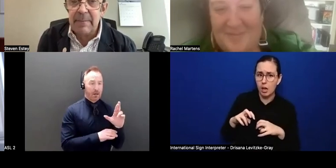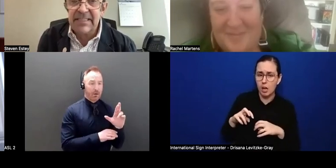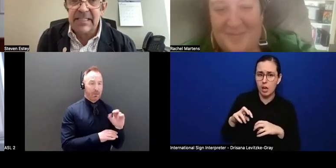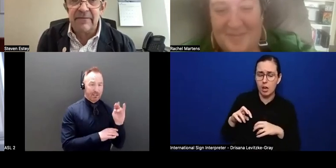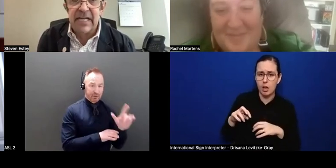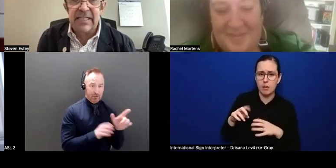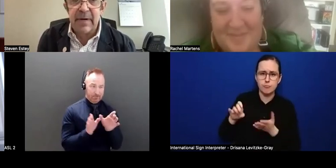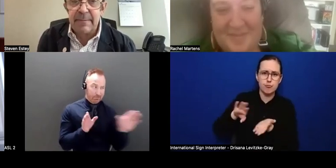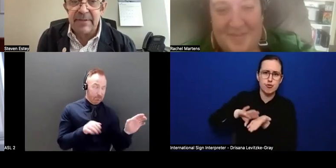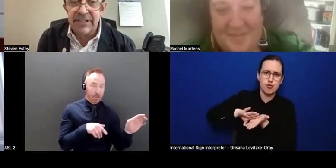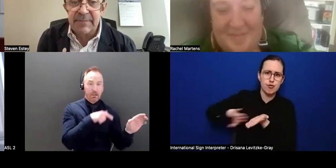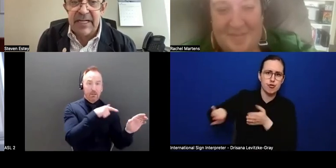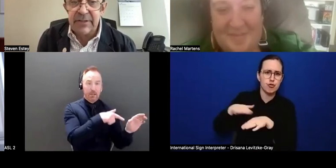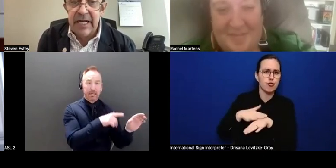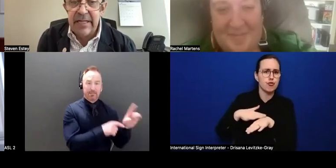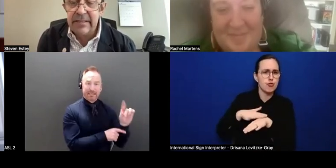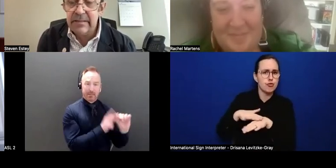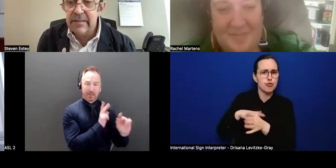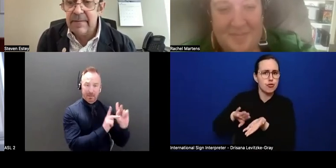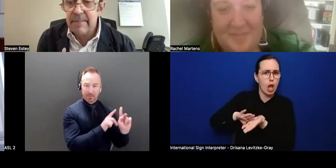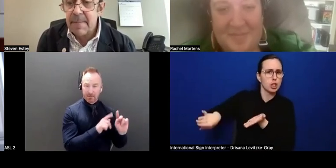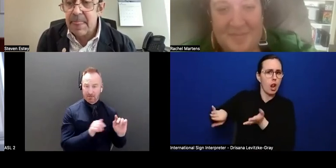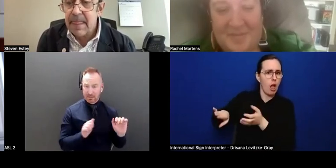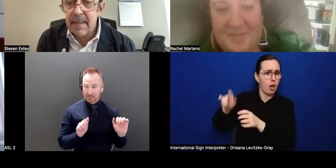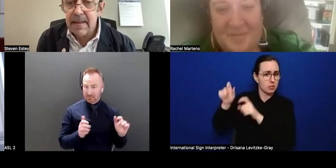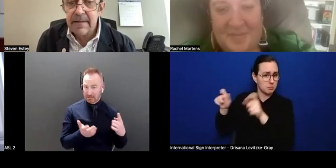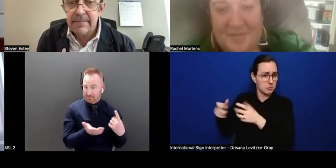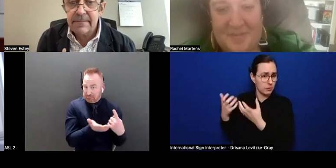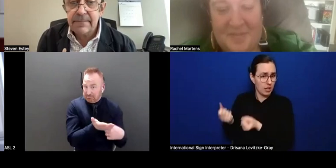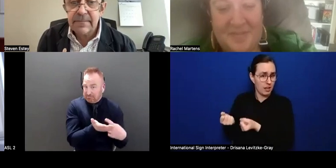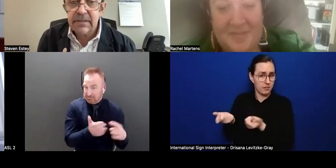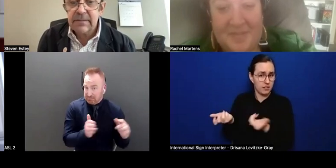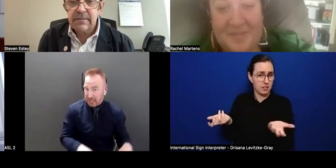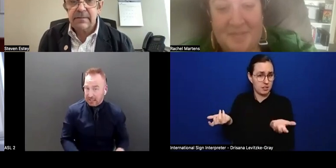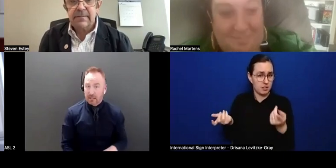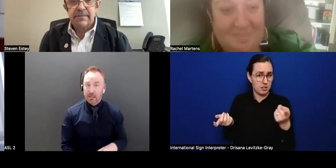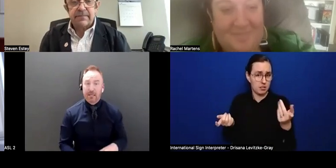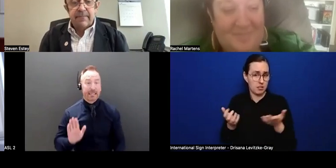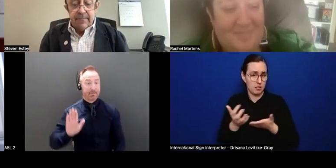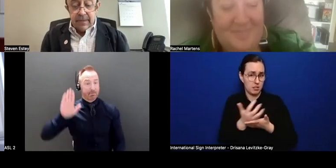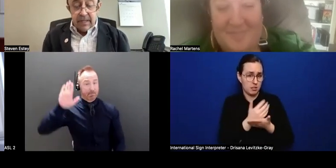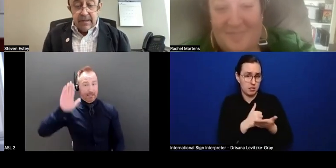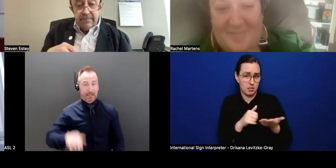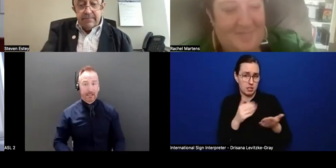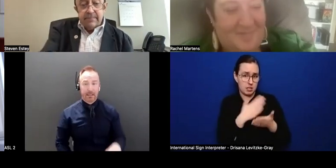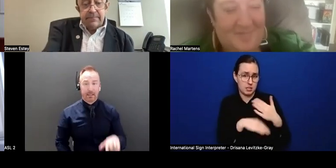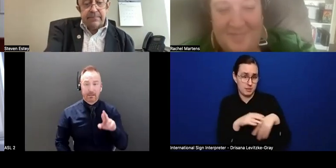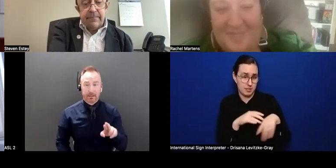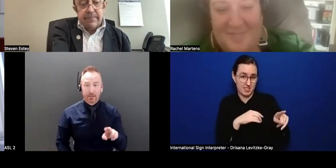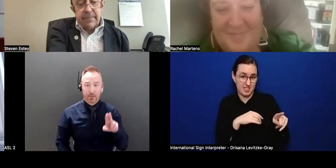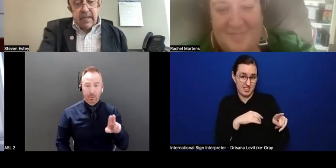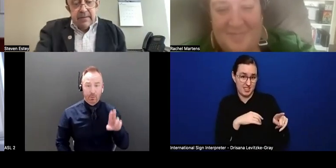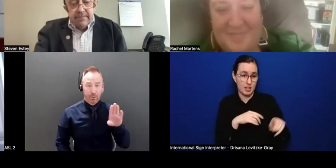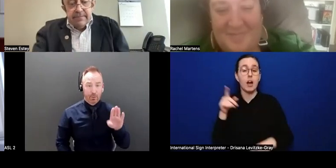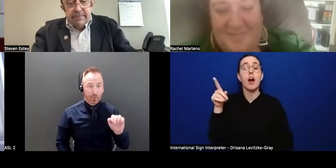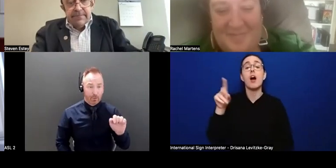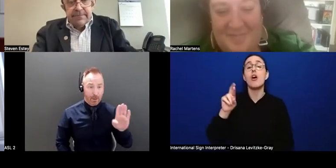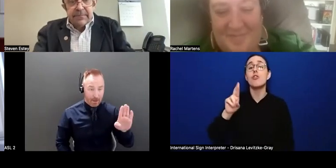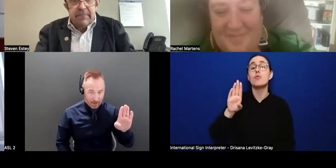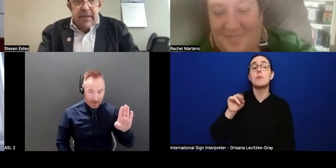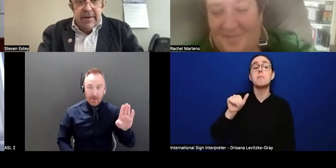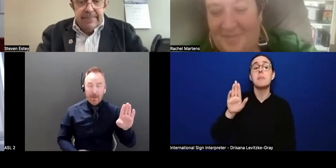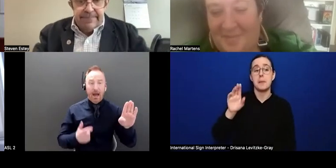about that myself. Anybody will speak to it? Yes, Rubab will. Eva, I'll take that. Thanks, Keiko. So